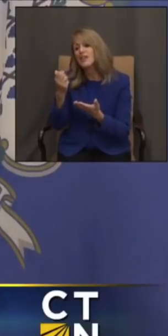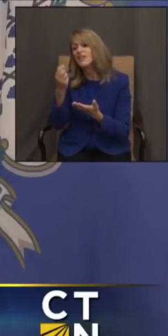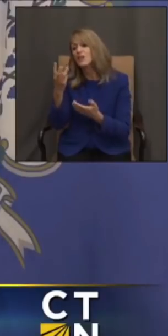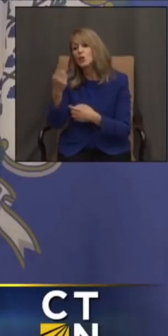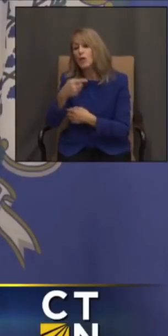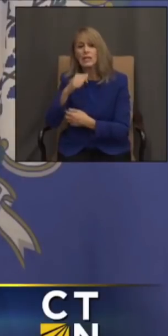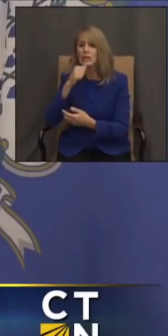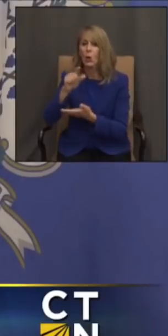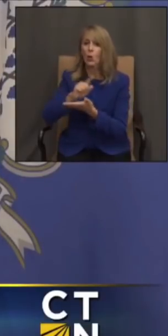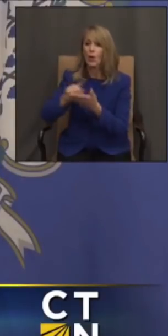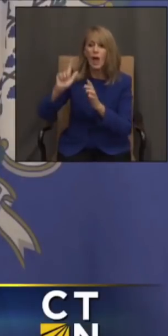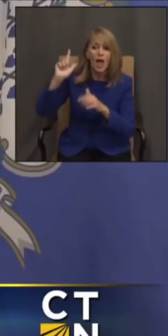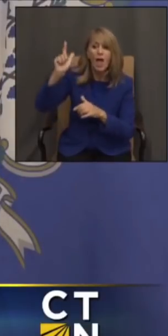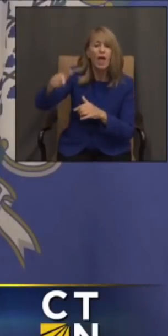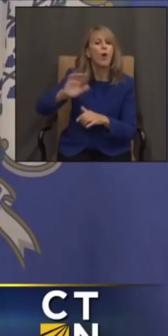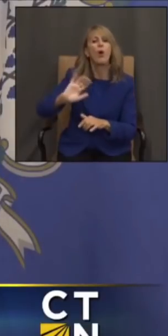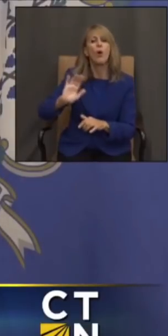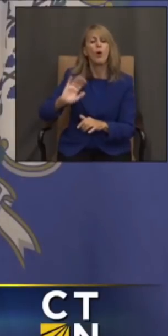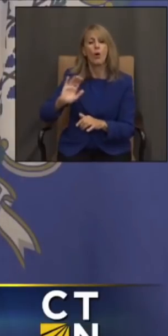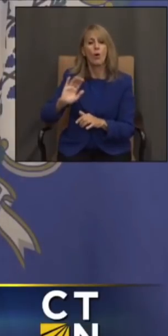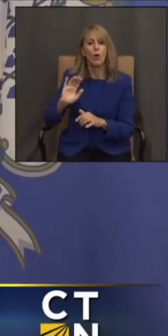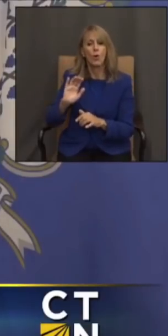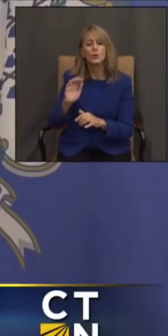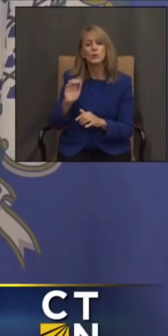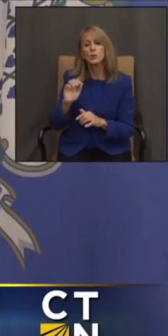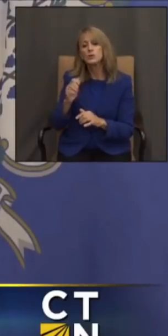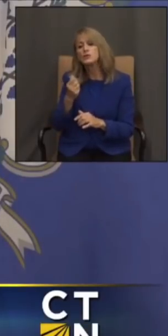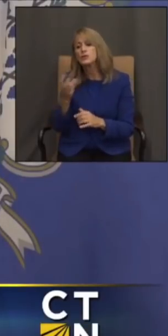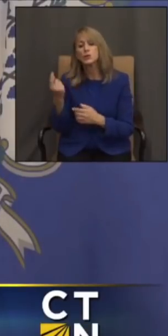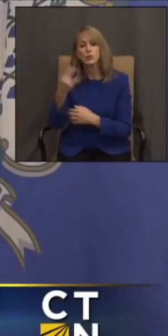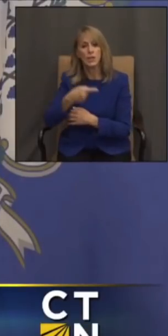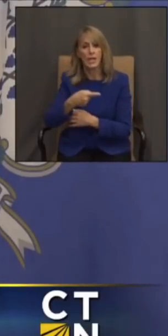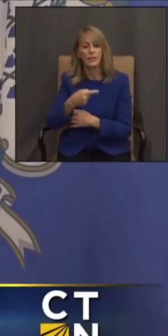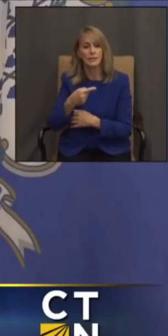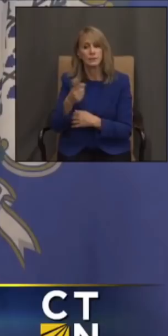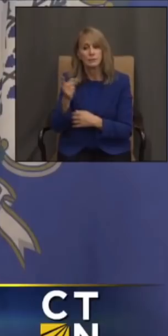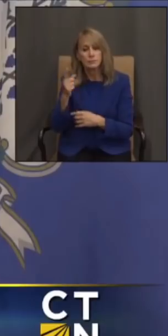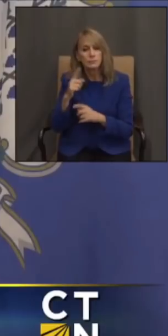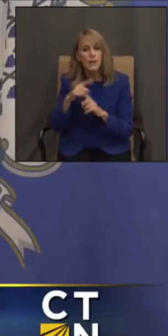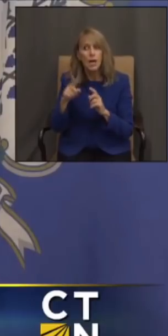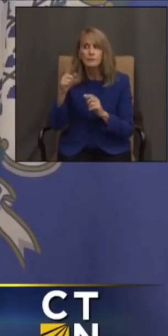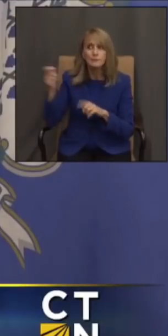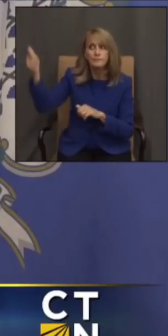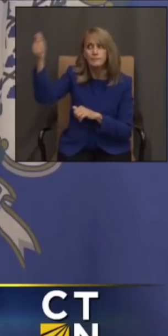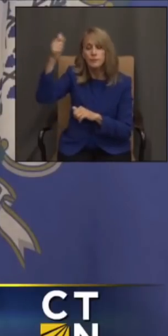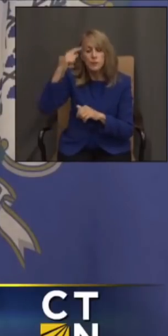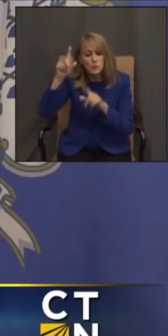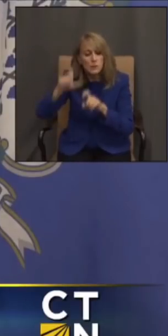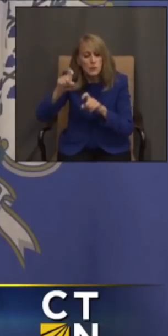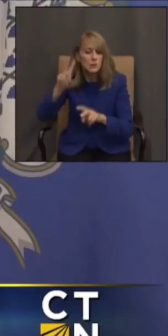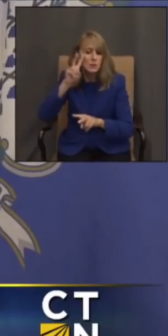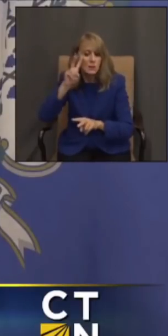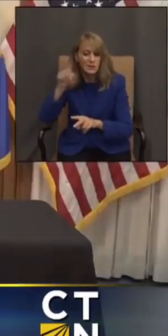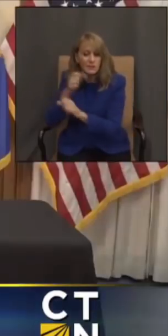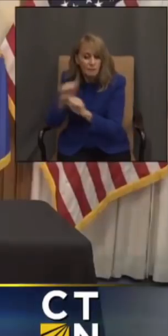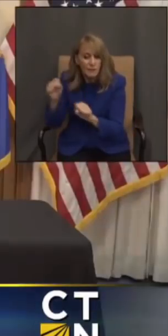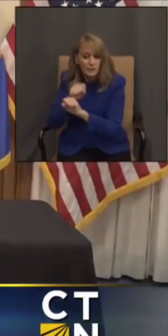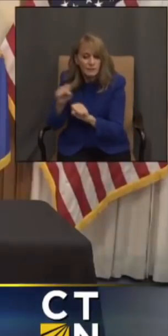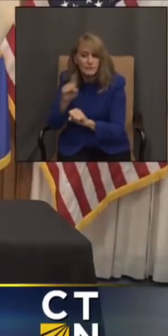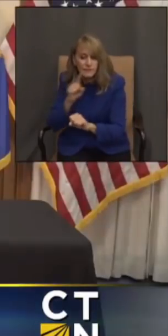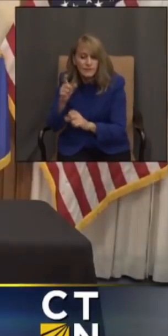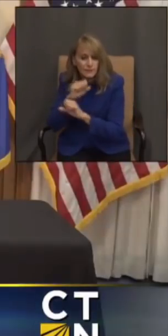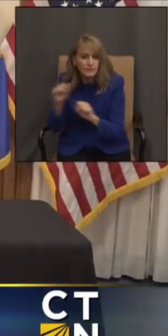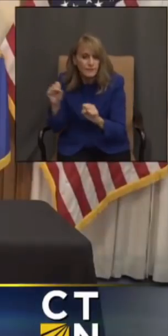was what they told us a few days ago. I think they're going to continue testing a little bit longer.